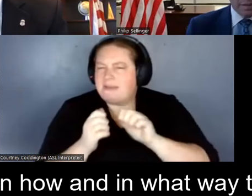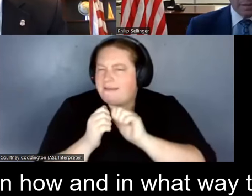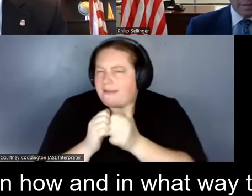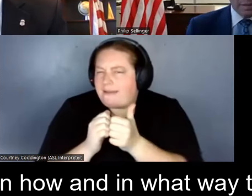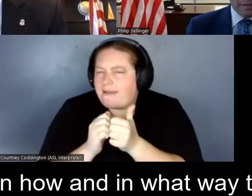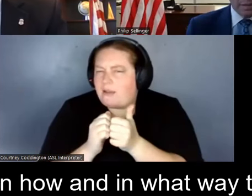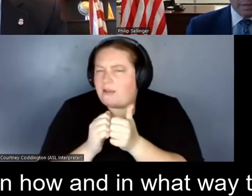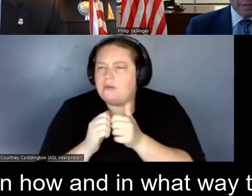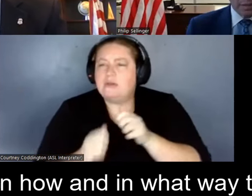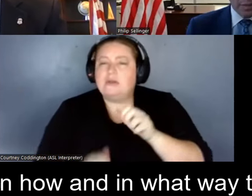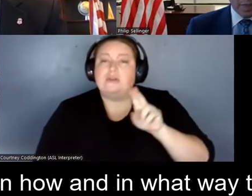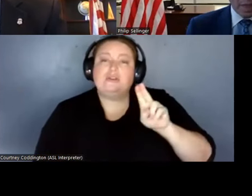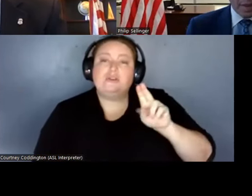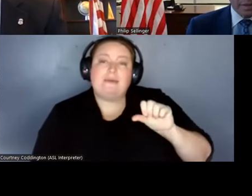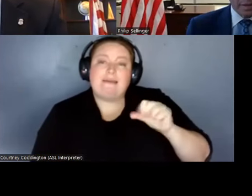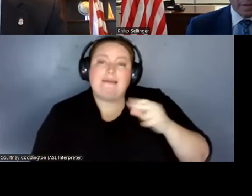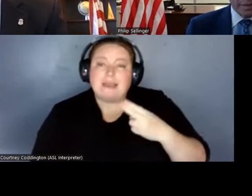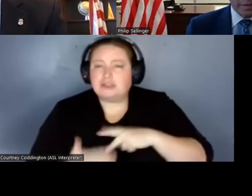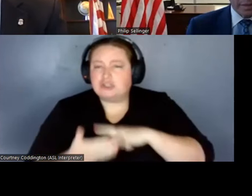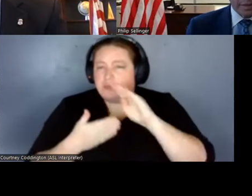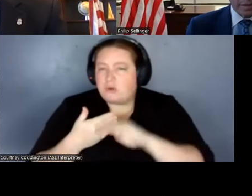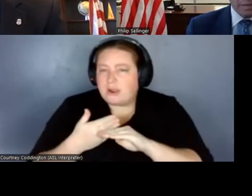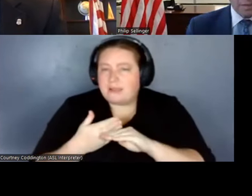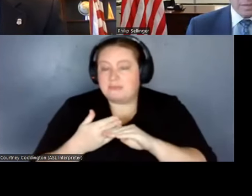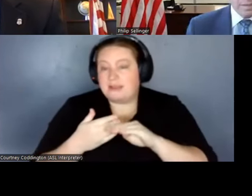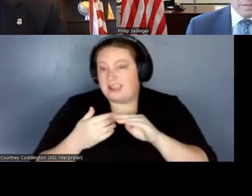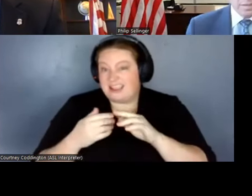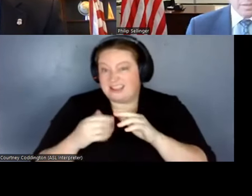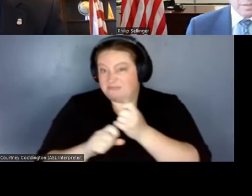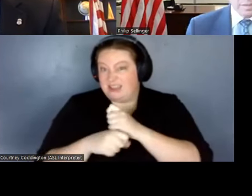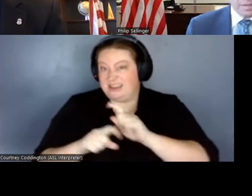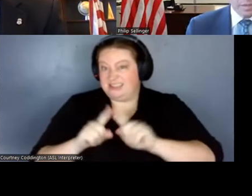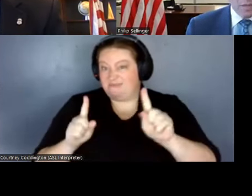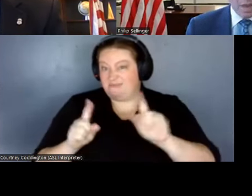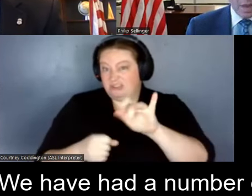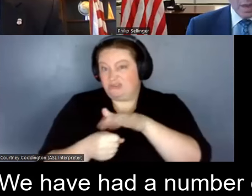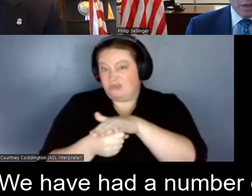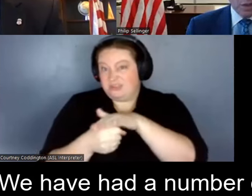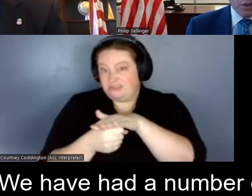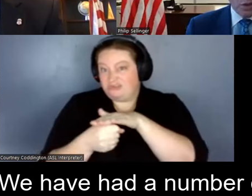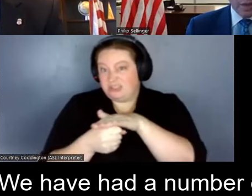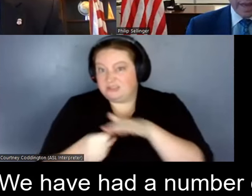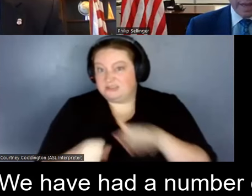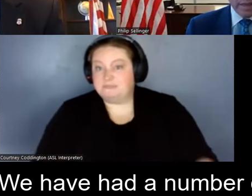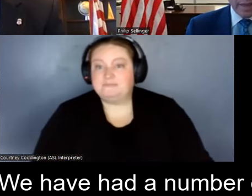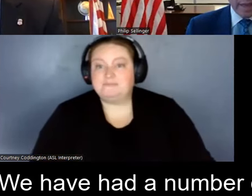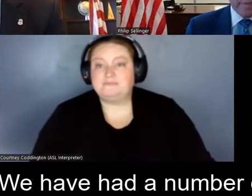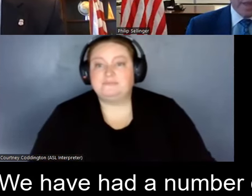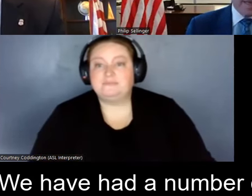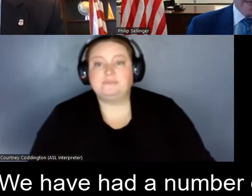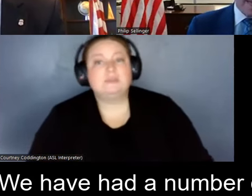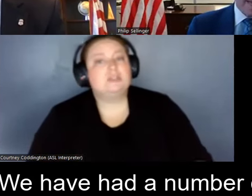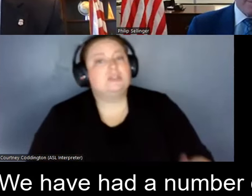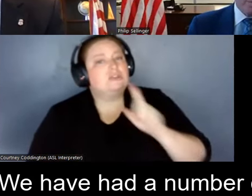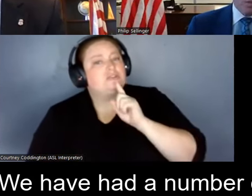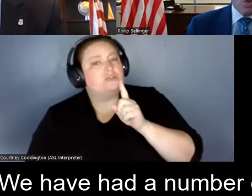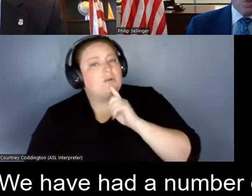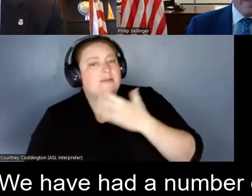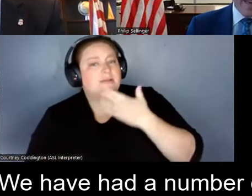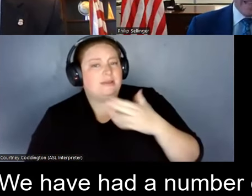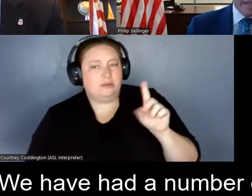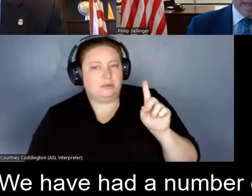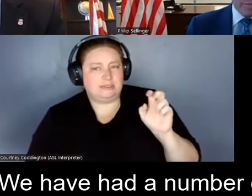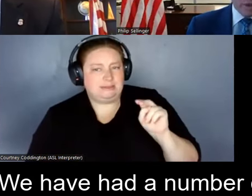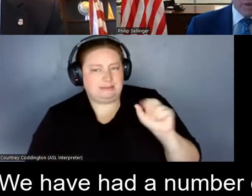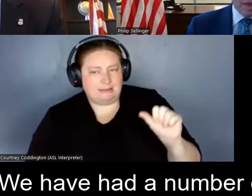the United Against Hate program has made a difference in your district? Sure. Thanks, Dina.